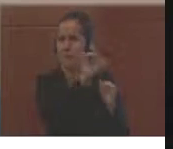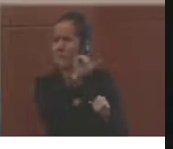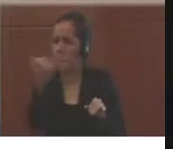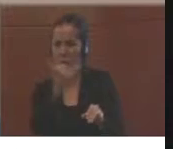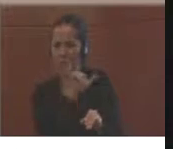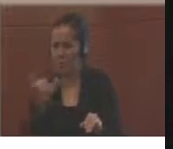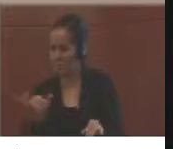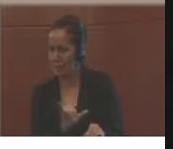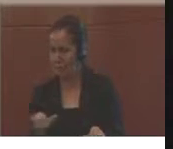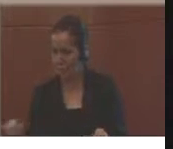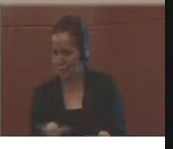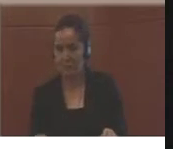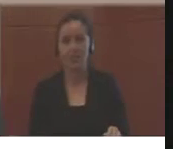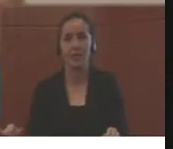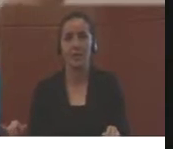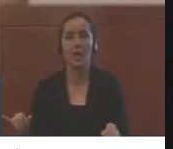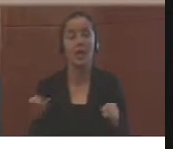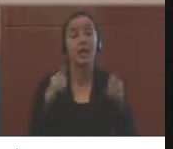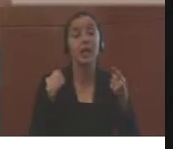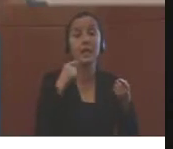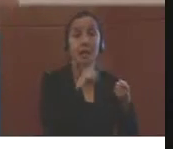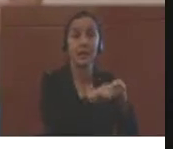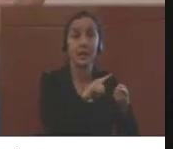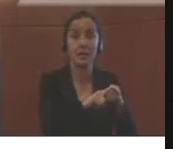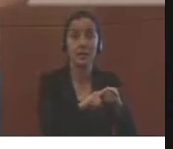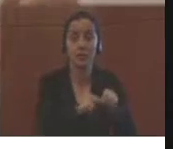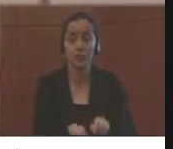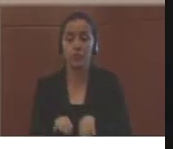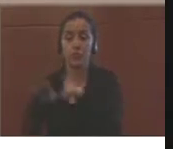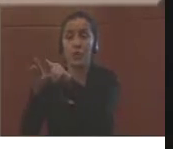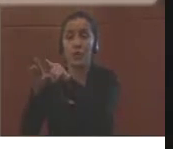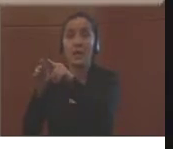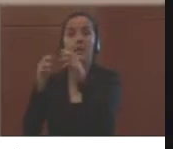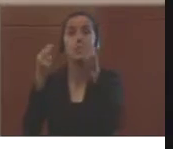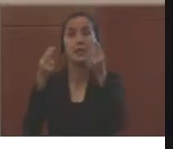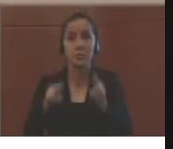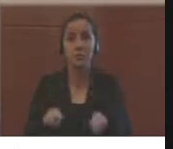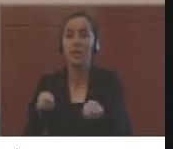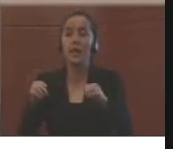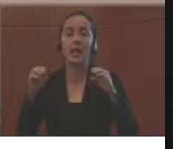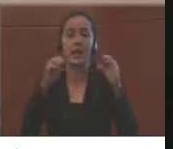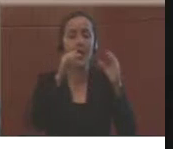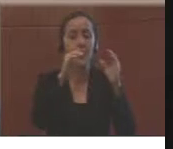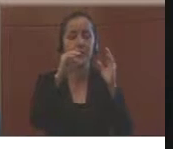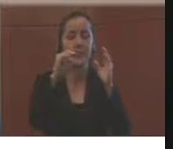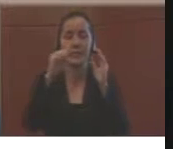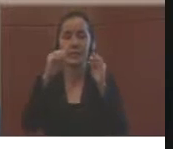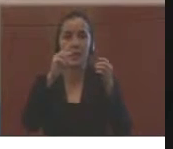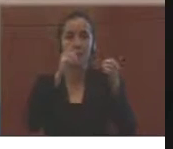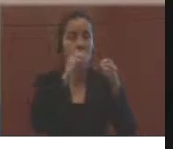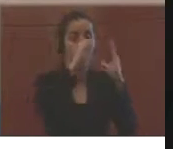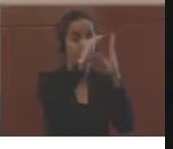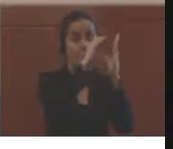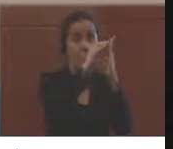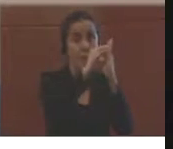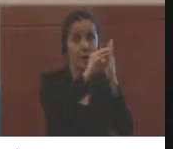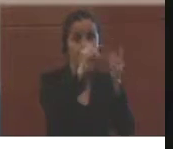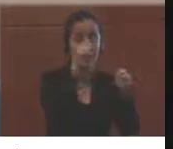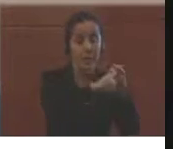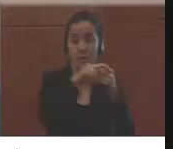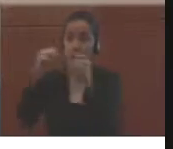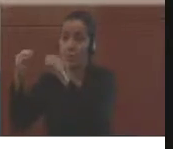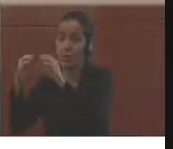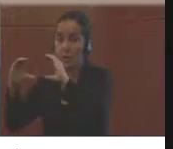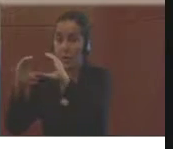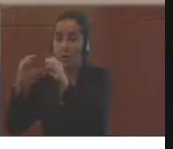out the translation that as soon as I finish I'm sorry, not with the translation, with the projection, that as soon as I finish, you roll up